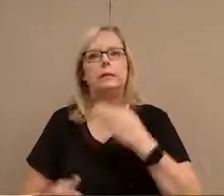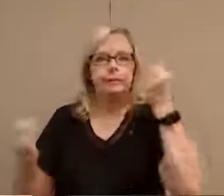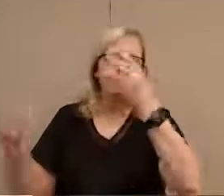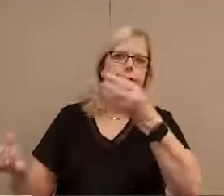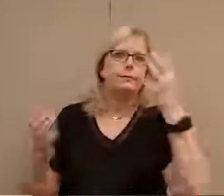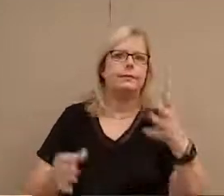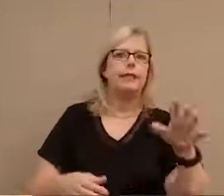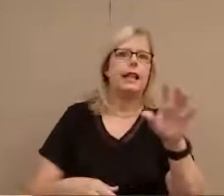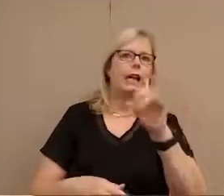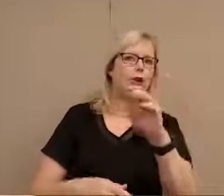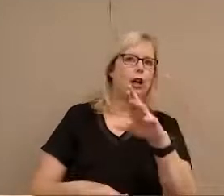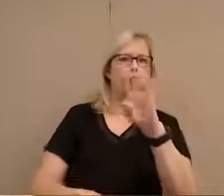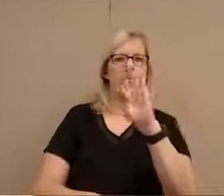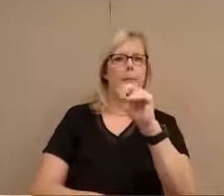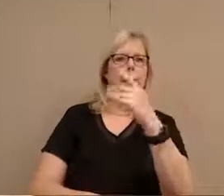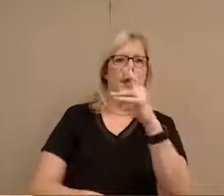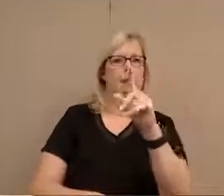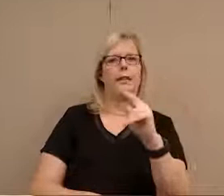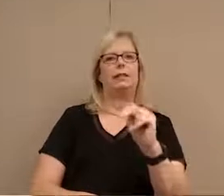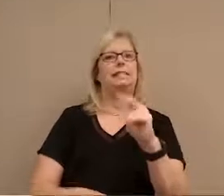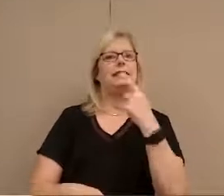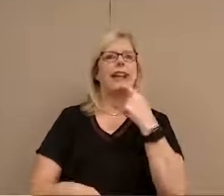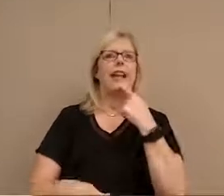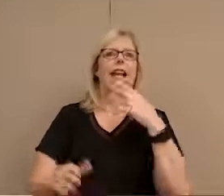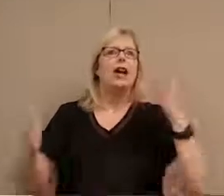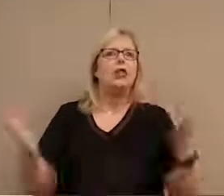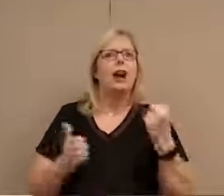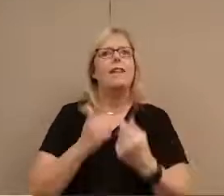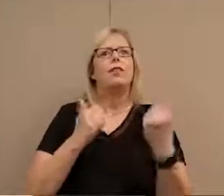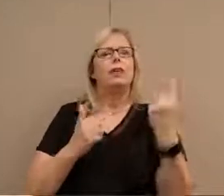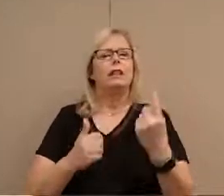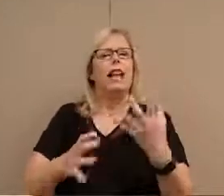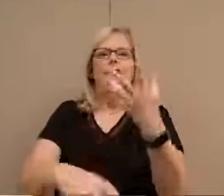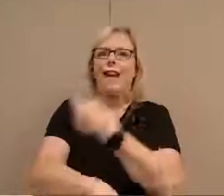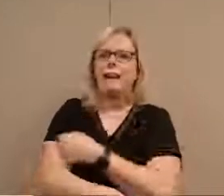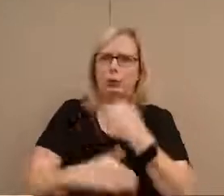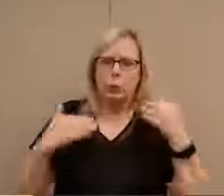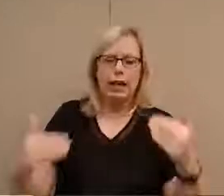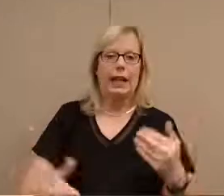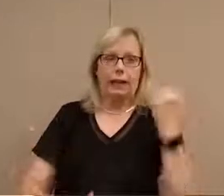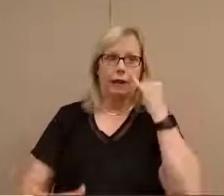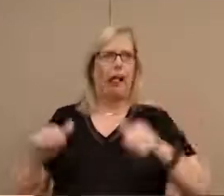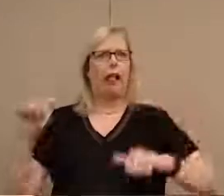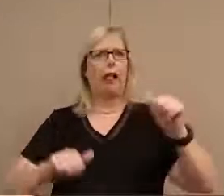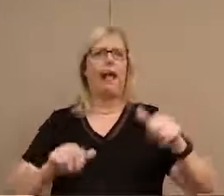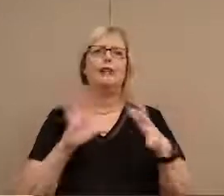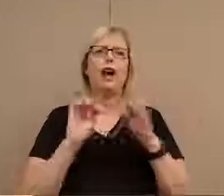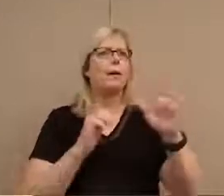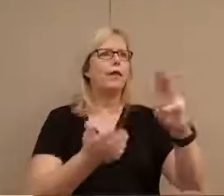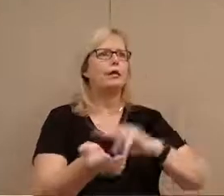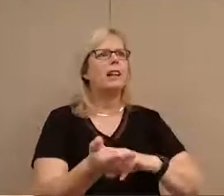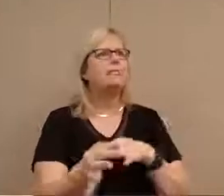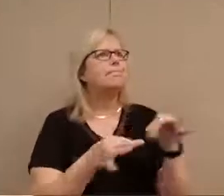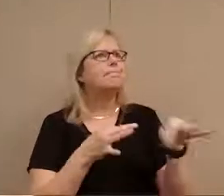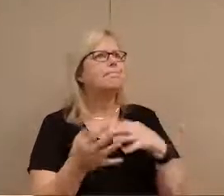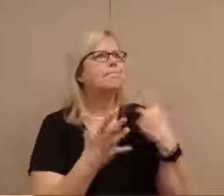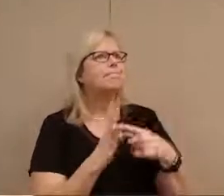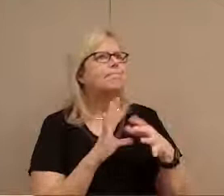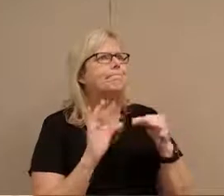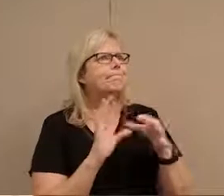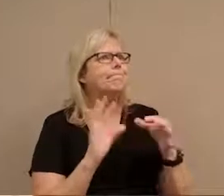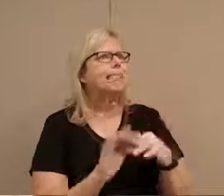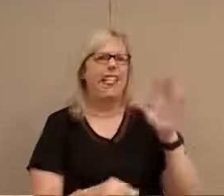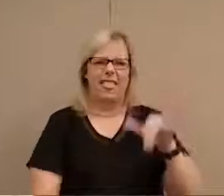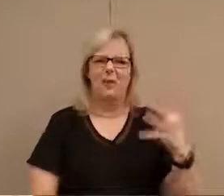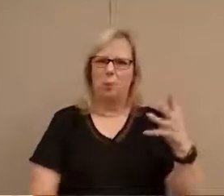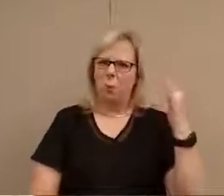word. As Dr. Bodeman said, he's encouraging everybody to get vaccinated. If you're not sure, talk to your physician. That's